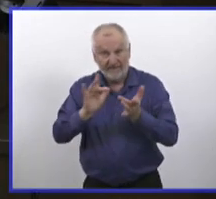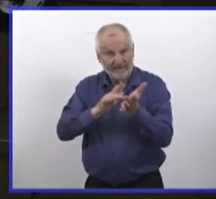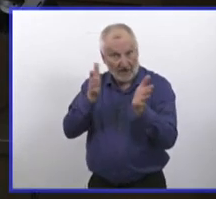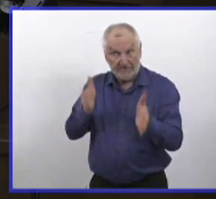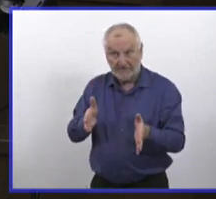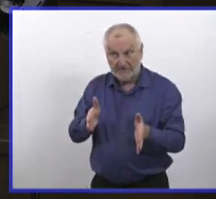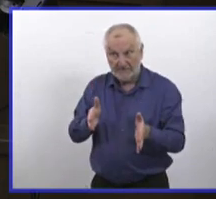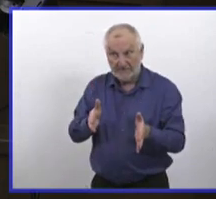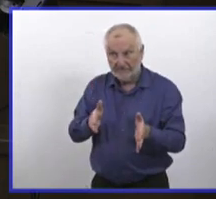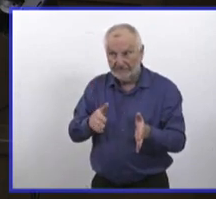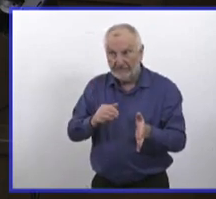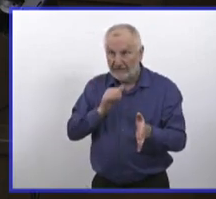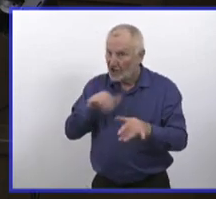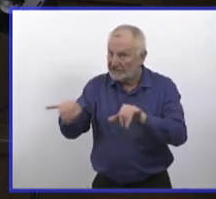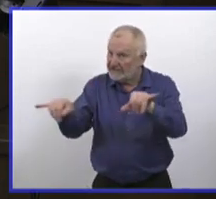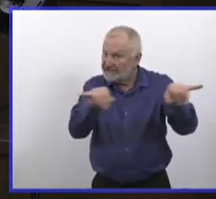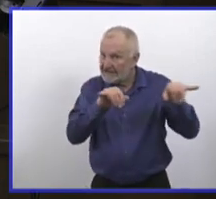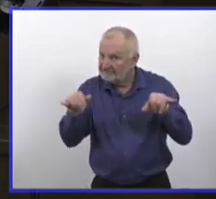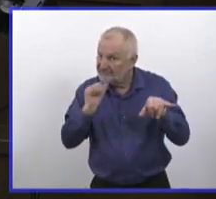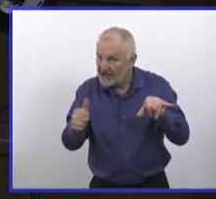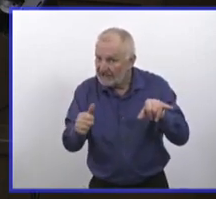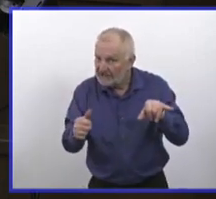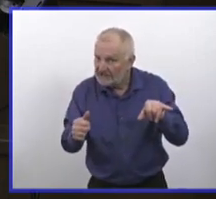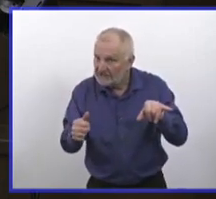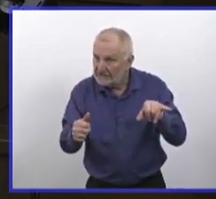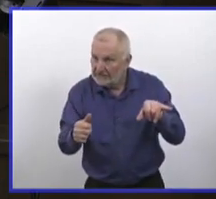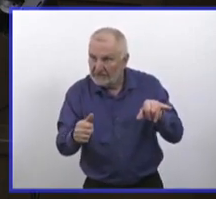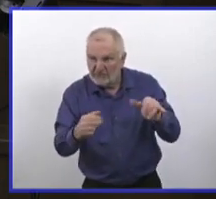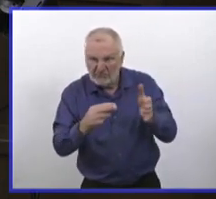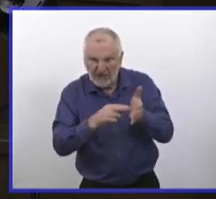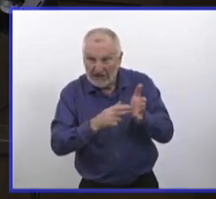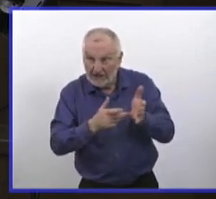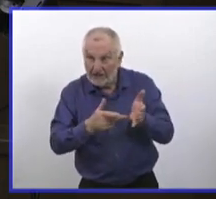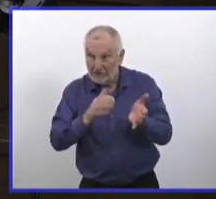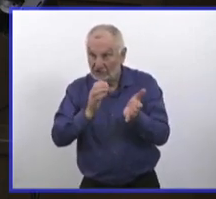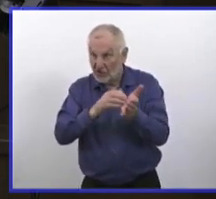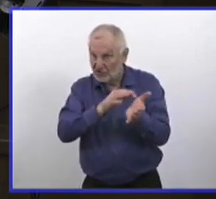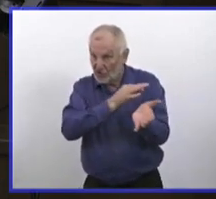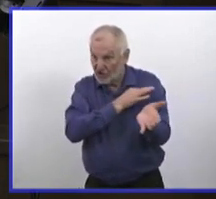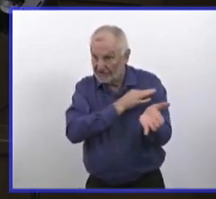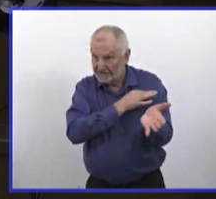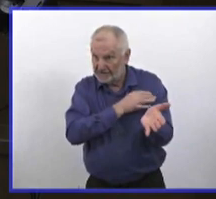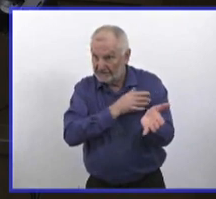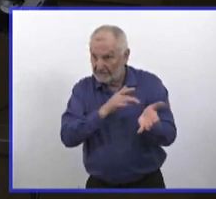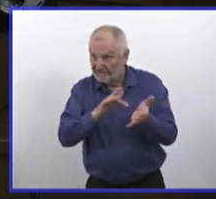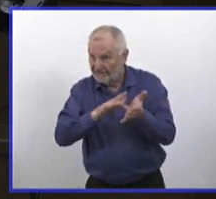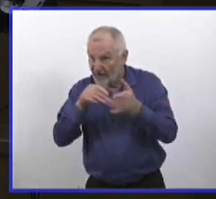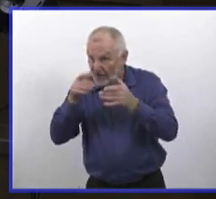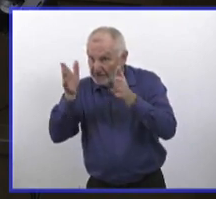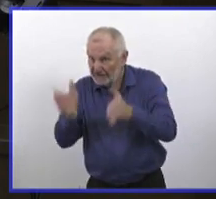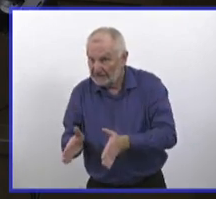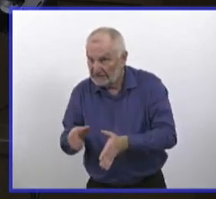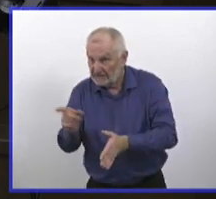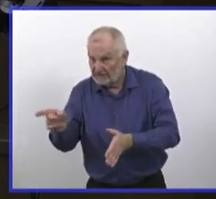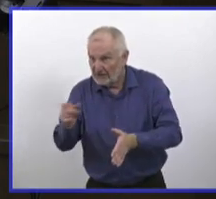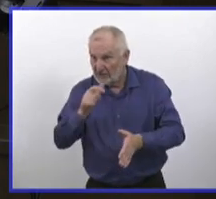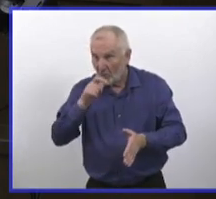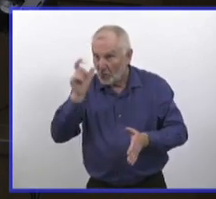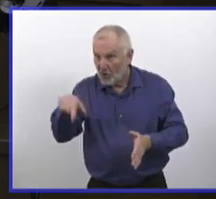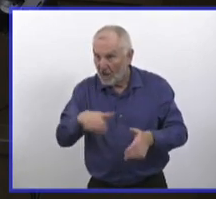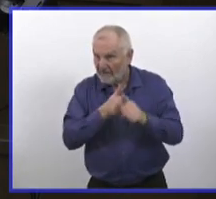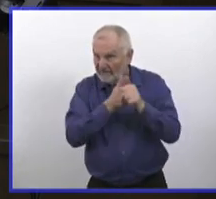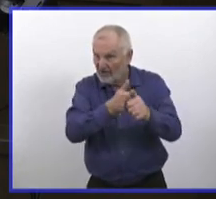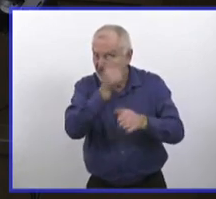the doses they receive. Are you suggesting that physicians and pharmacists have authority to depart from the guidance you've provided today, or what are